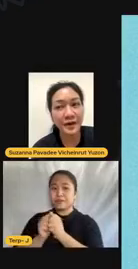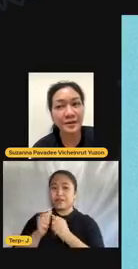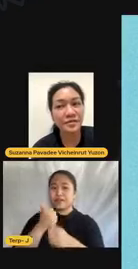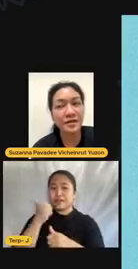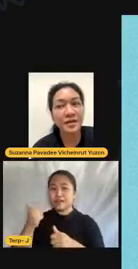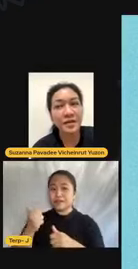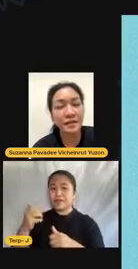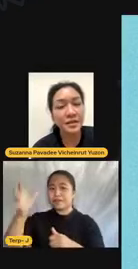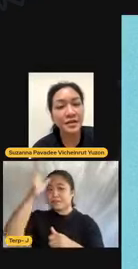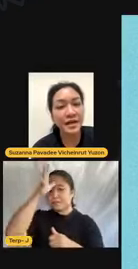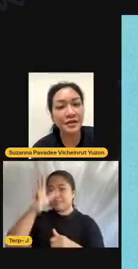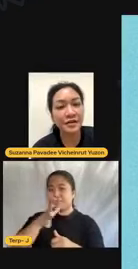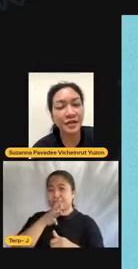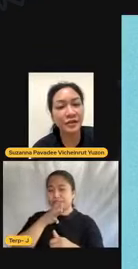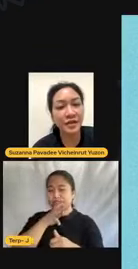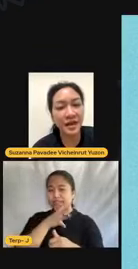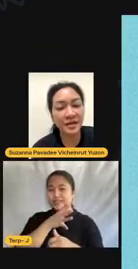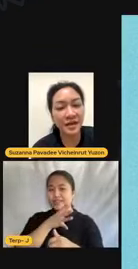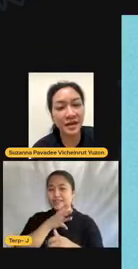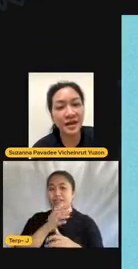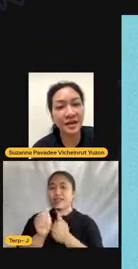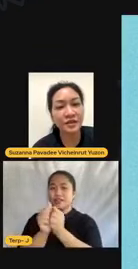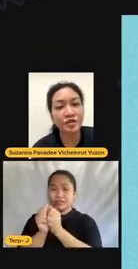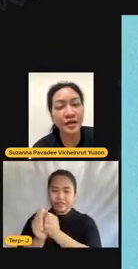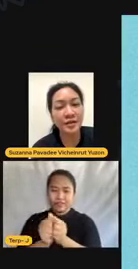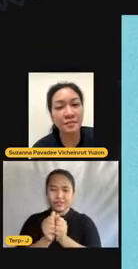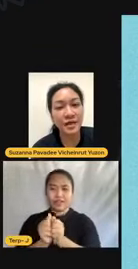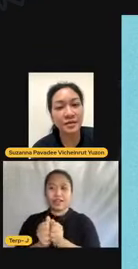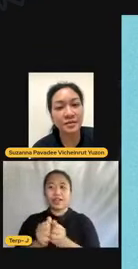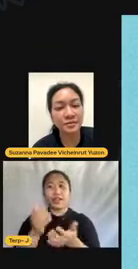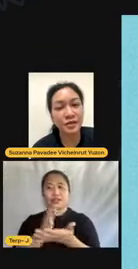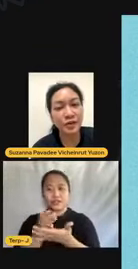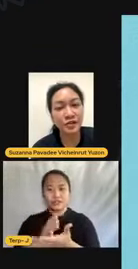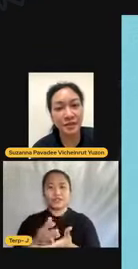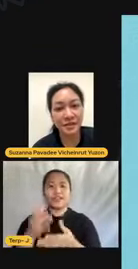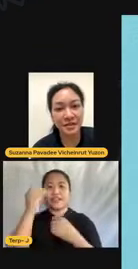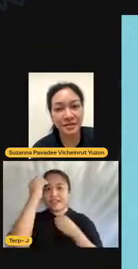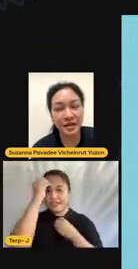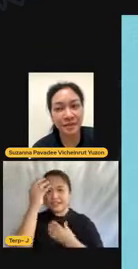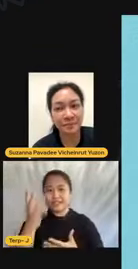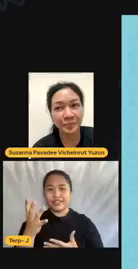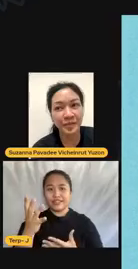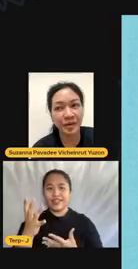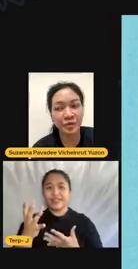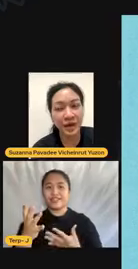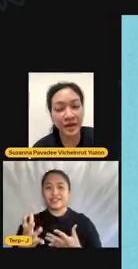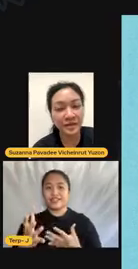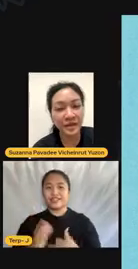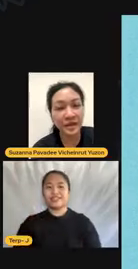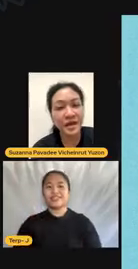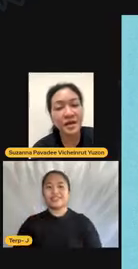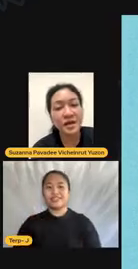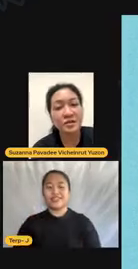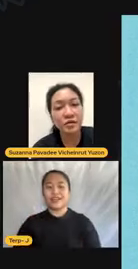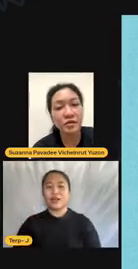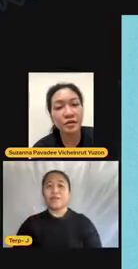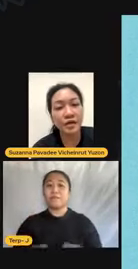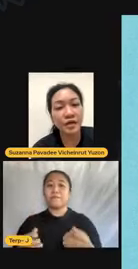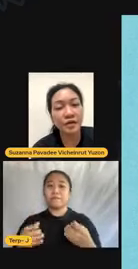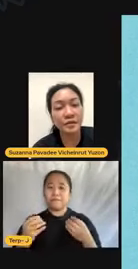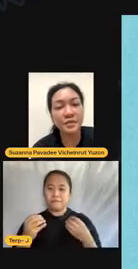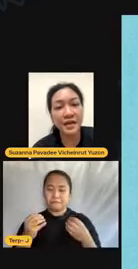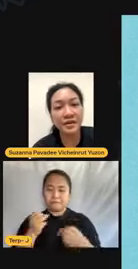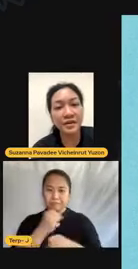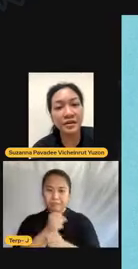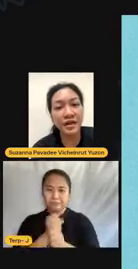just co-parents coming together and with an idea and trying to make the Miss Possibilities a reality. So,